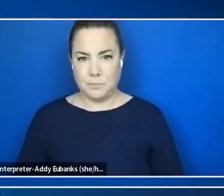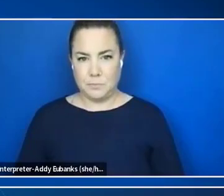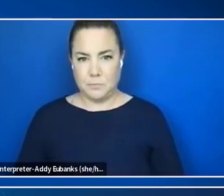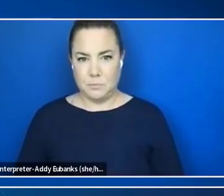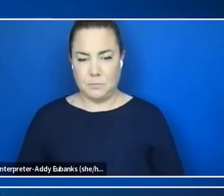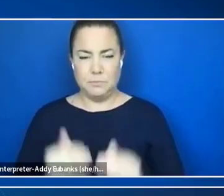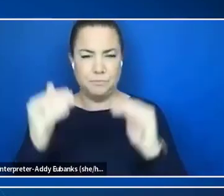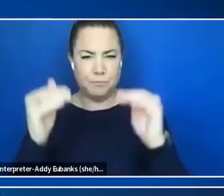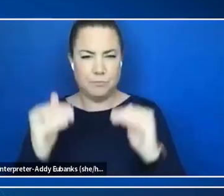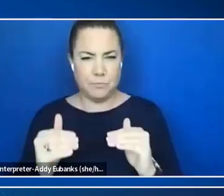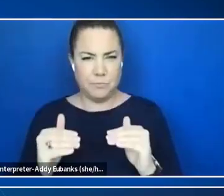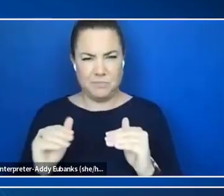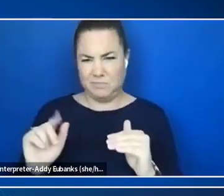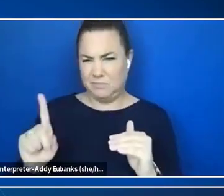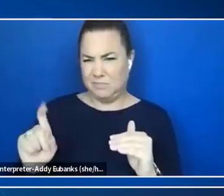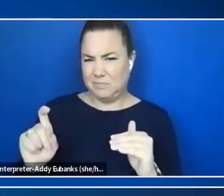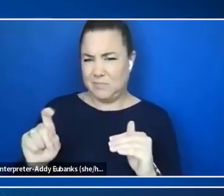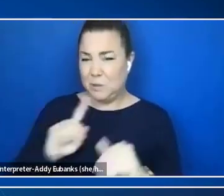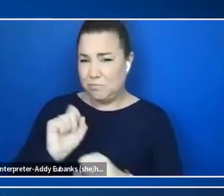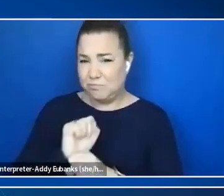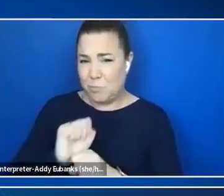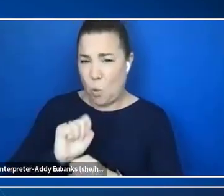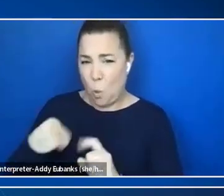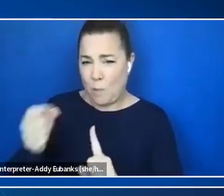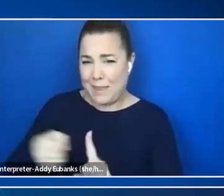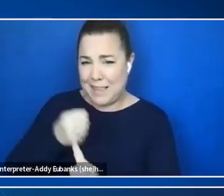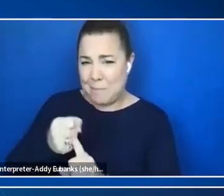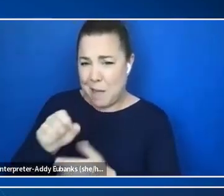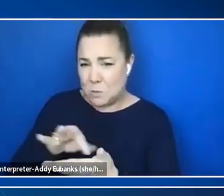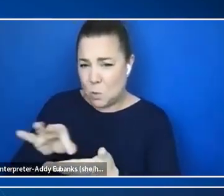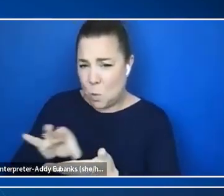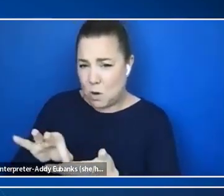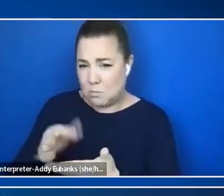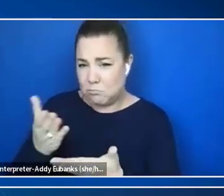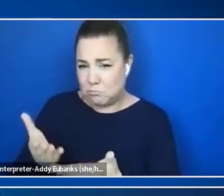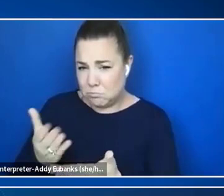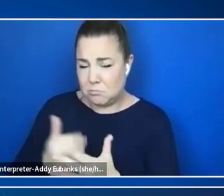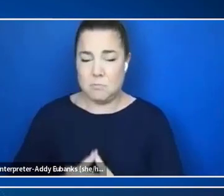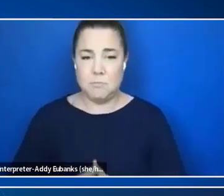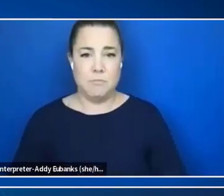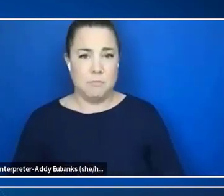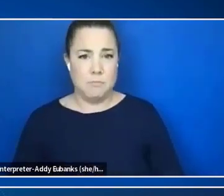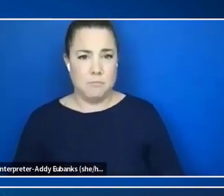So is this truly only impacting scoring?